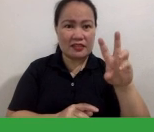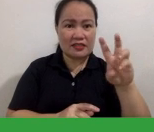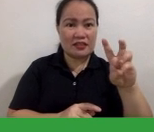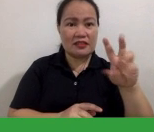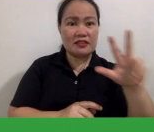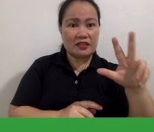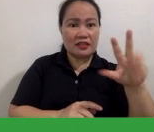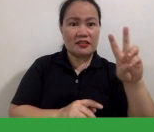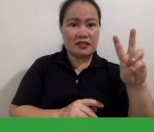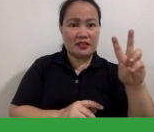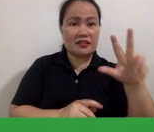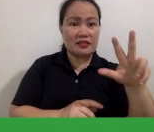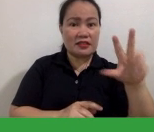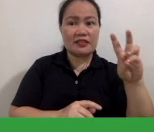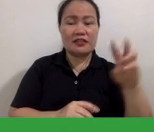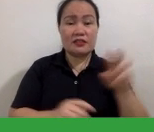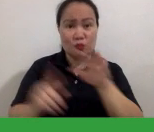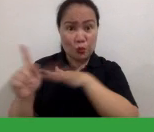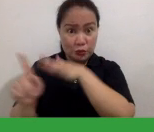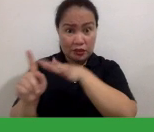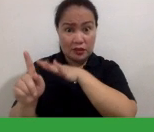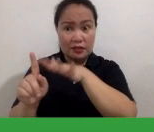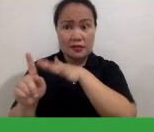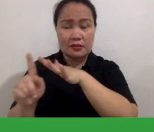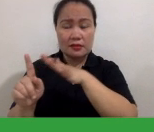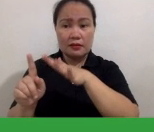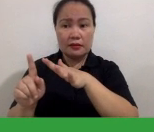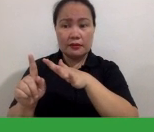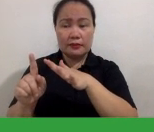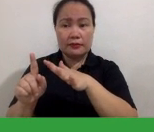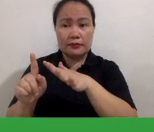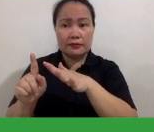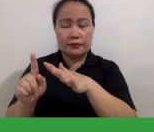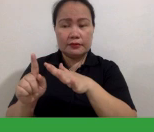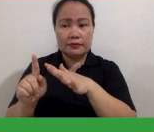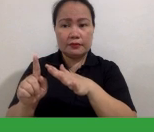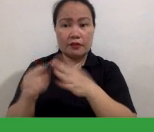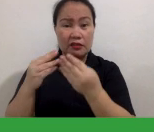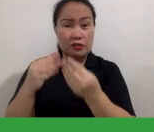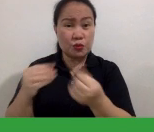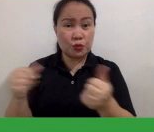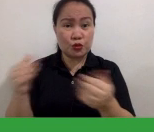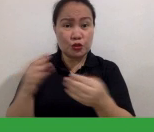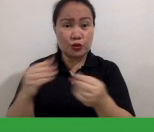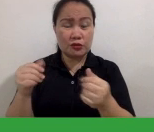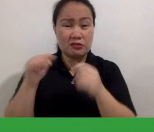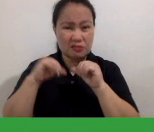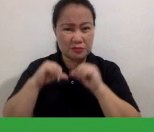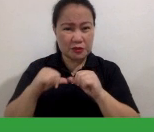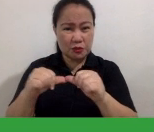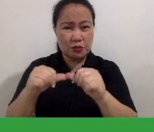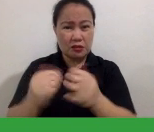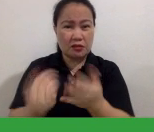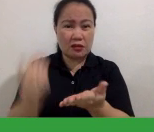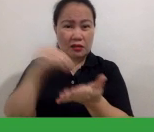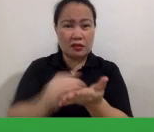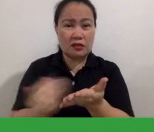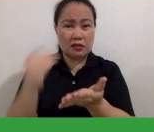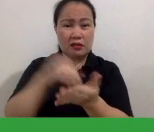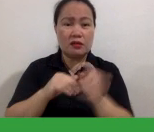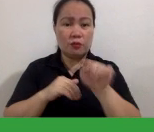6 times 11, that is 66, minus, that is 4. So notice that